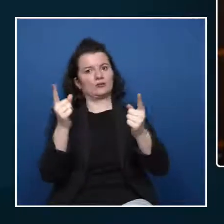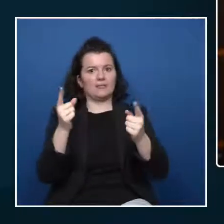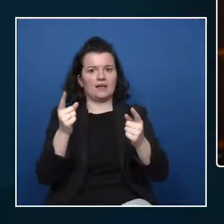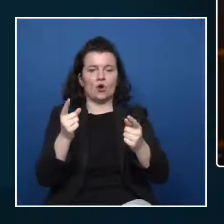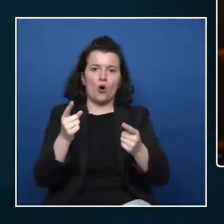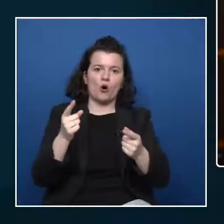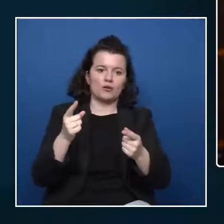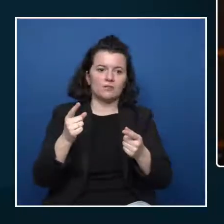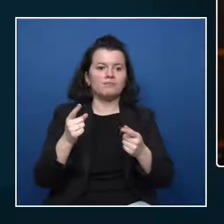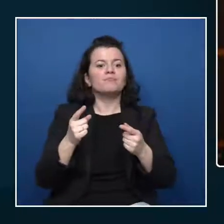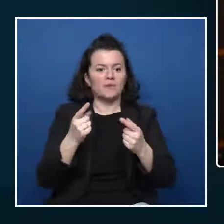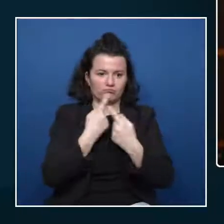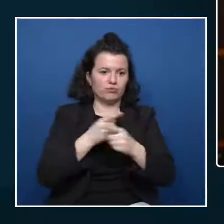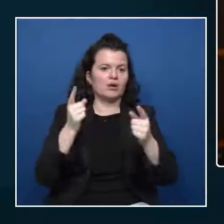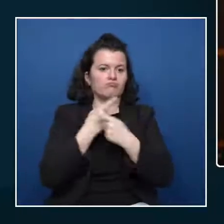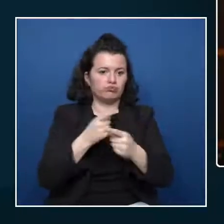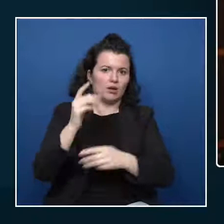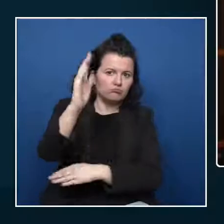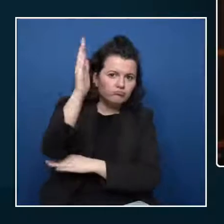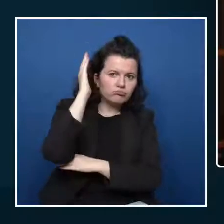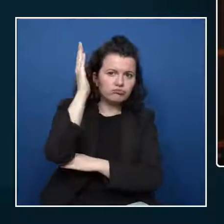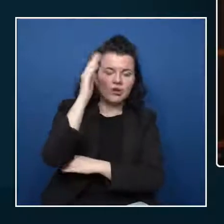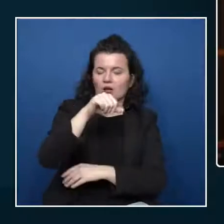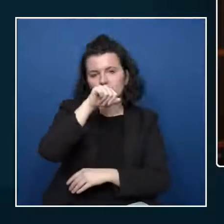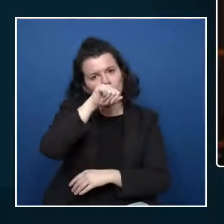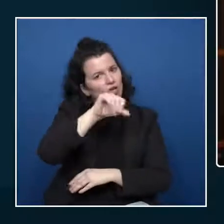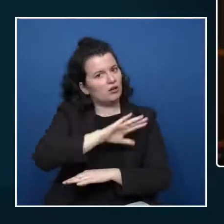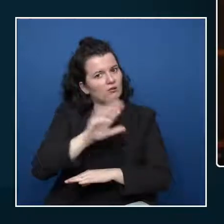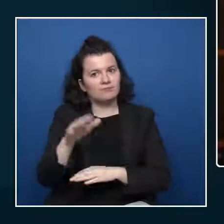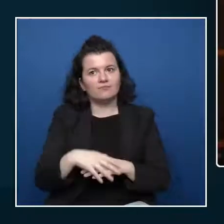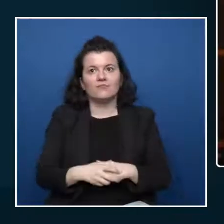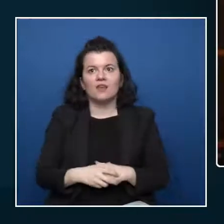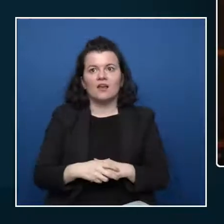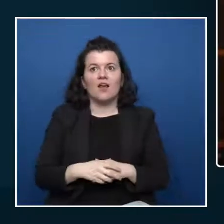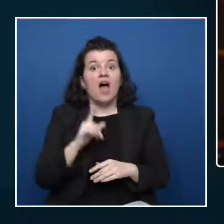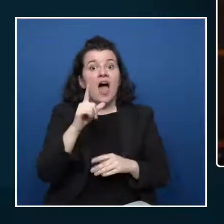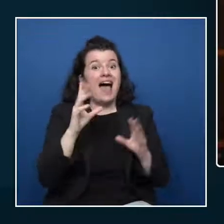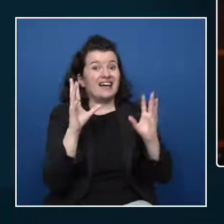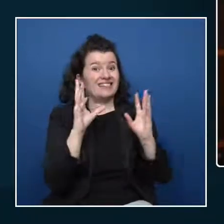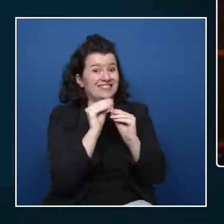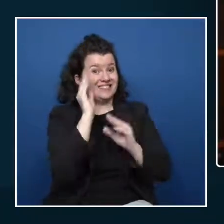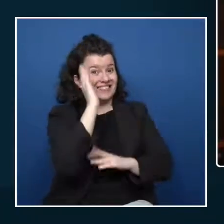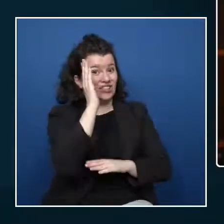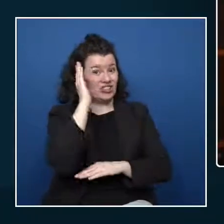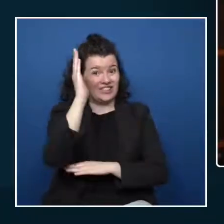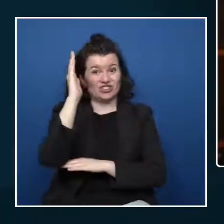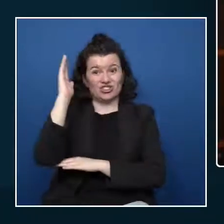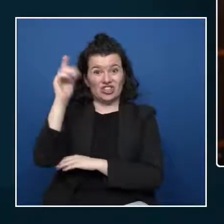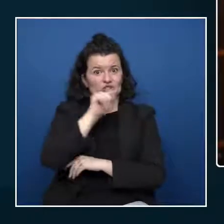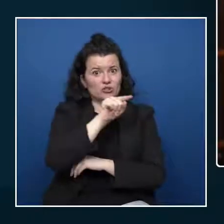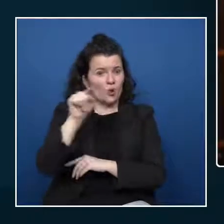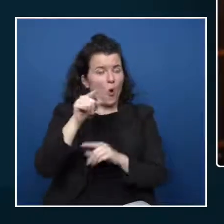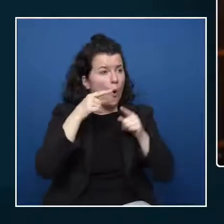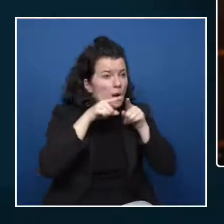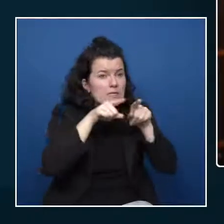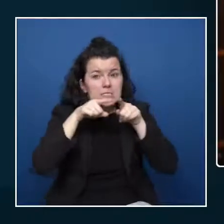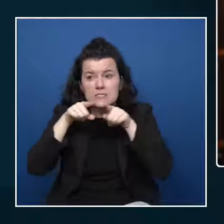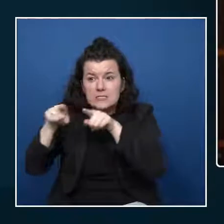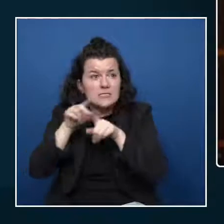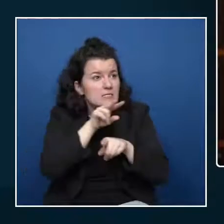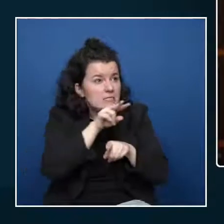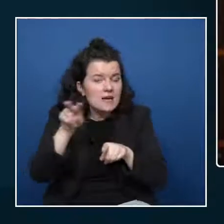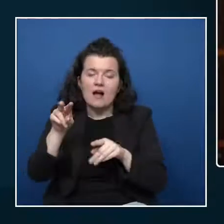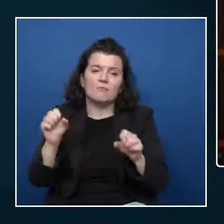enough time, basically, to go to all the cool sessions. So I've been watching a lot of recordings.